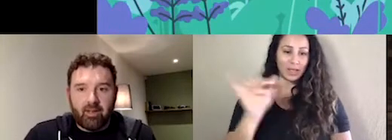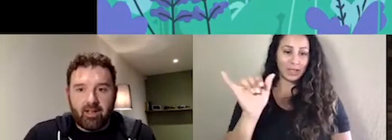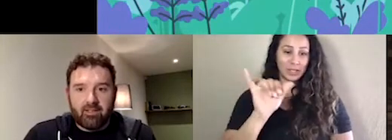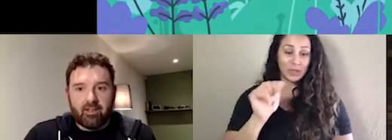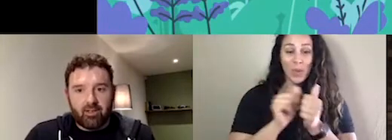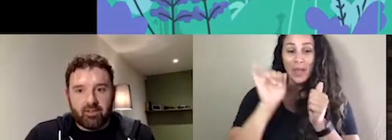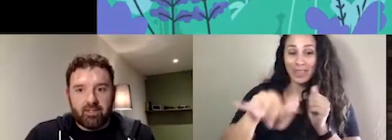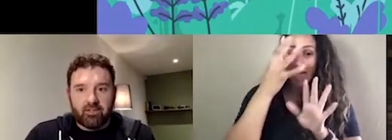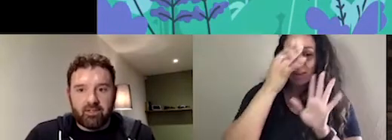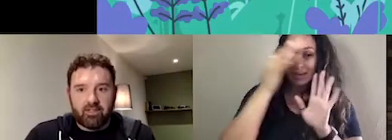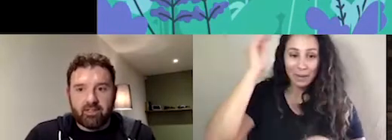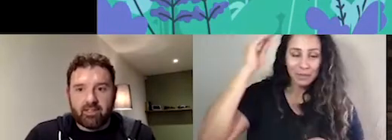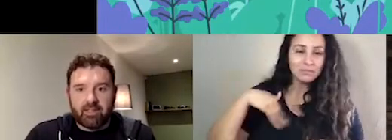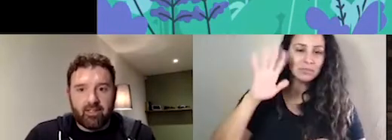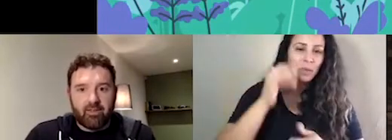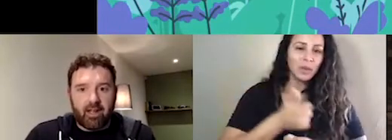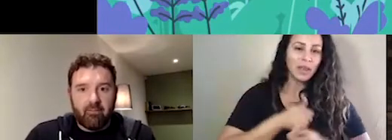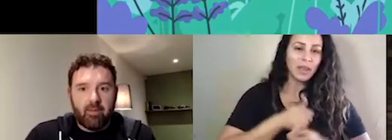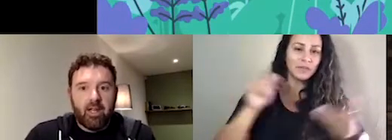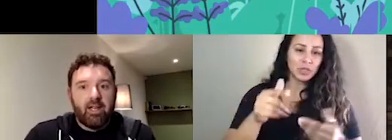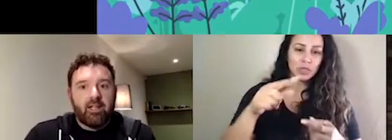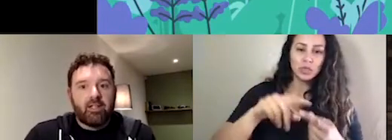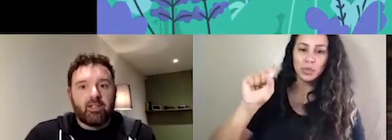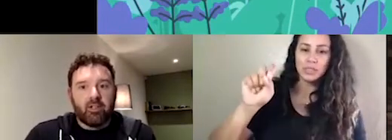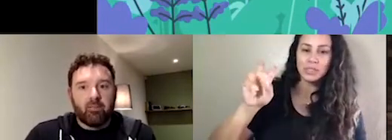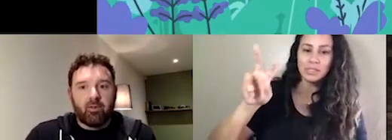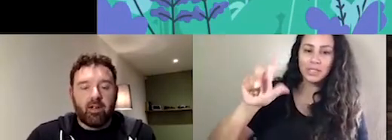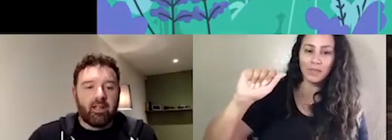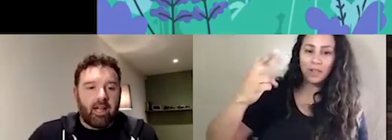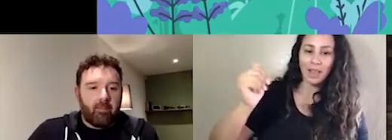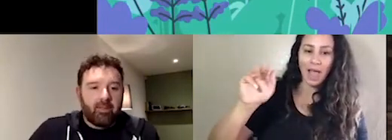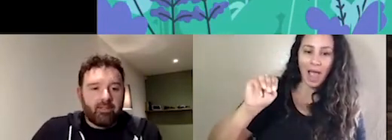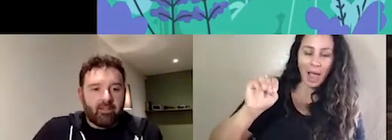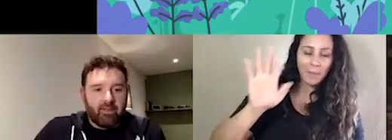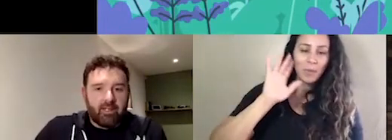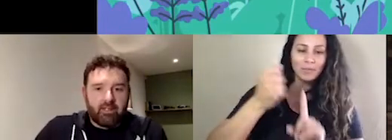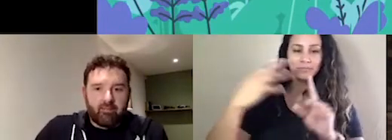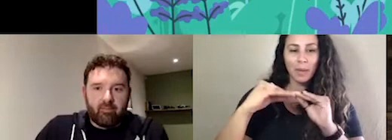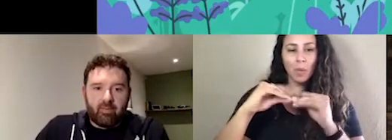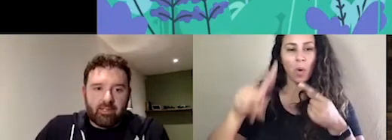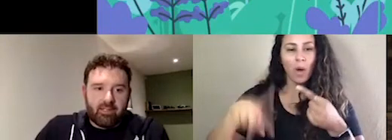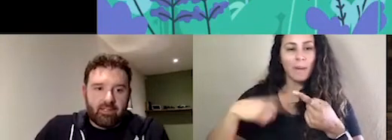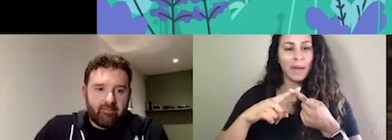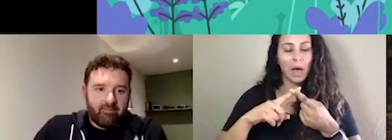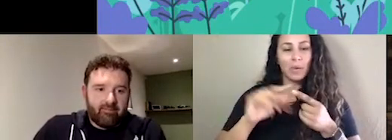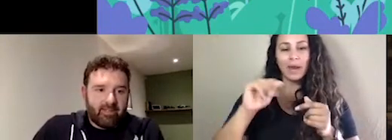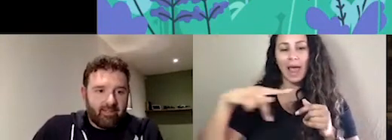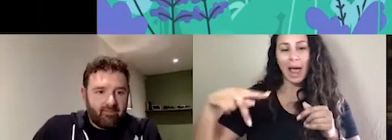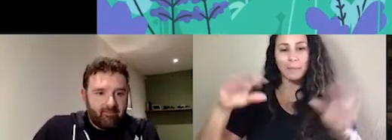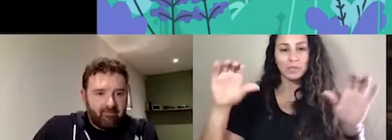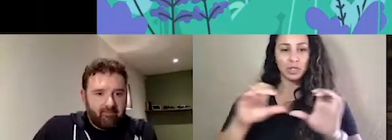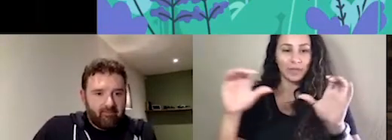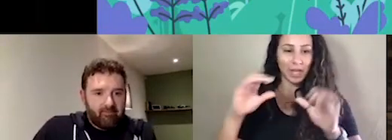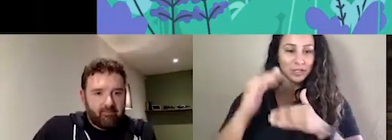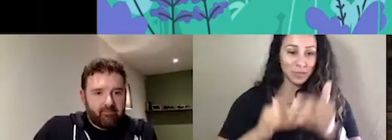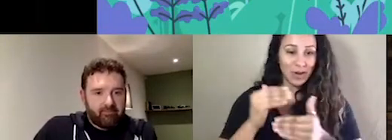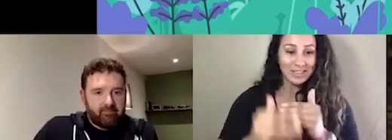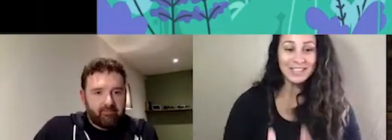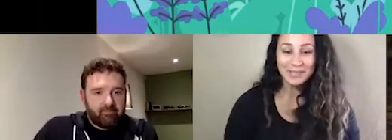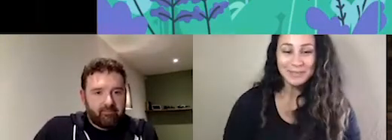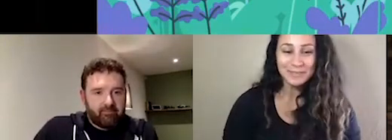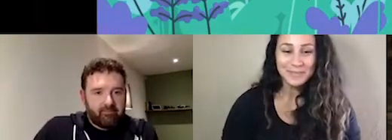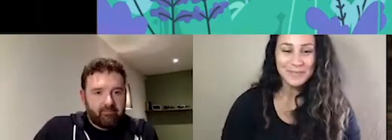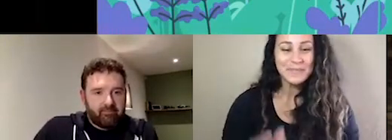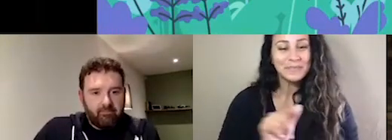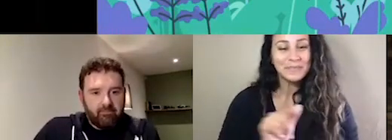that in mind, I'd love to introduce you to Steve Laham on the app certification process. Steve.